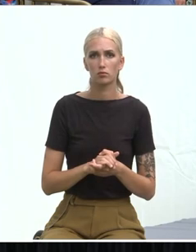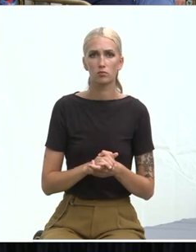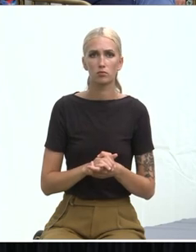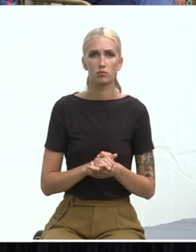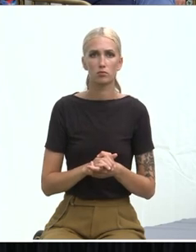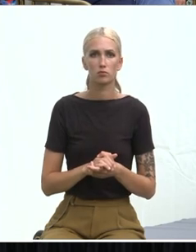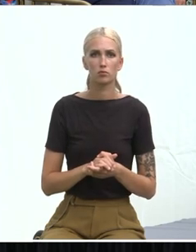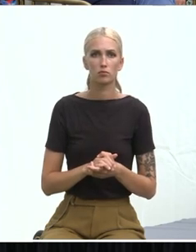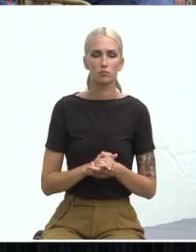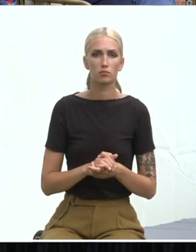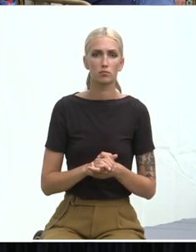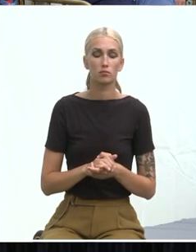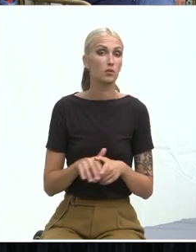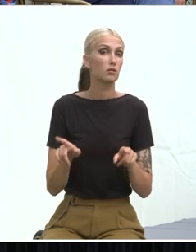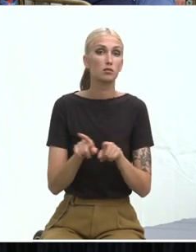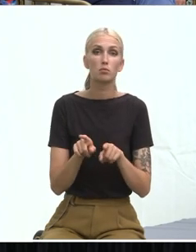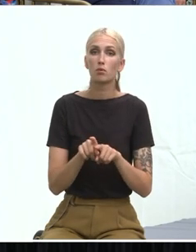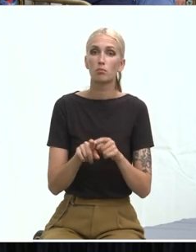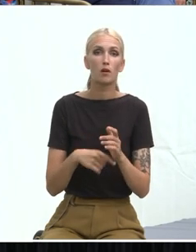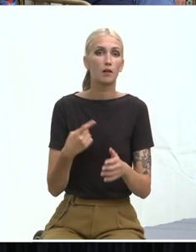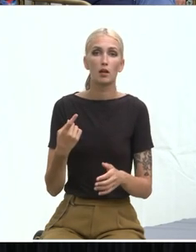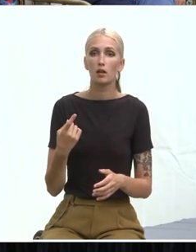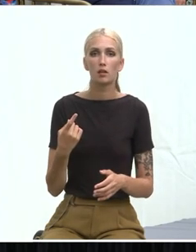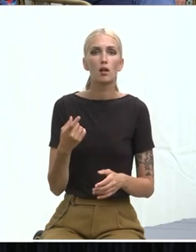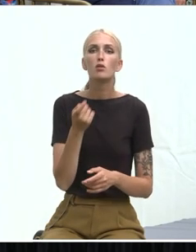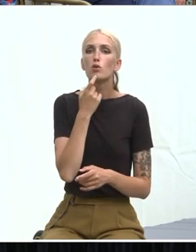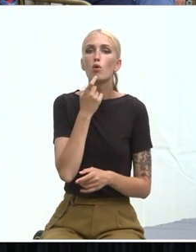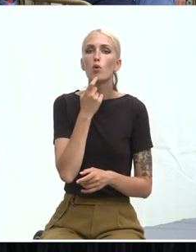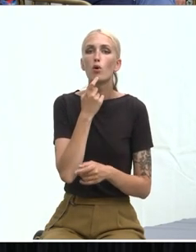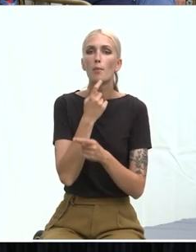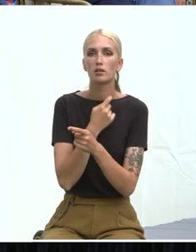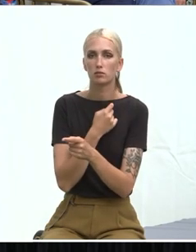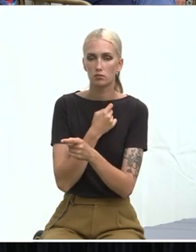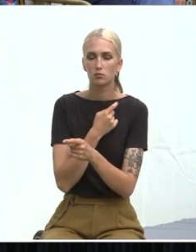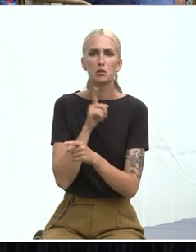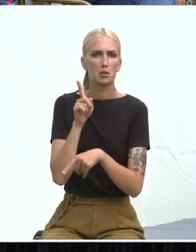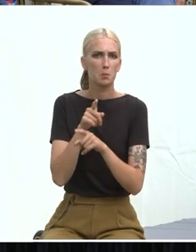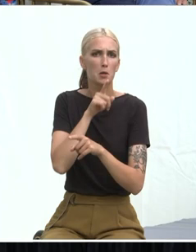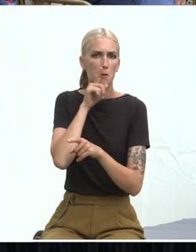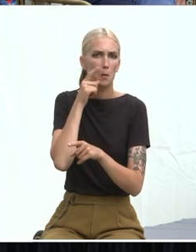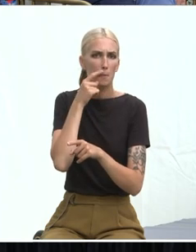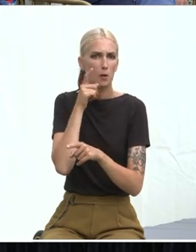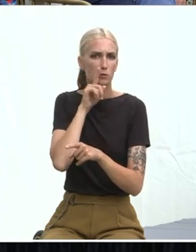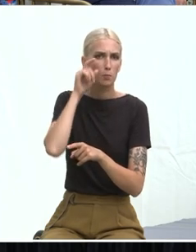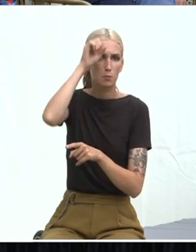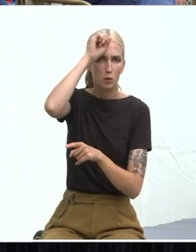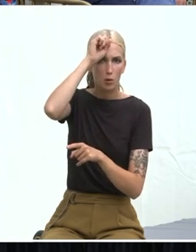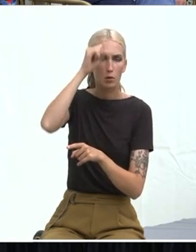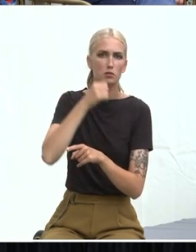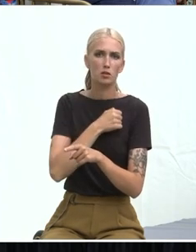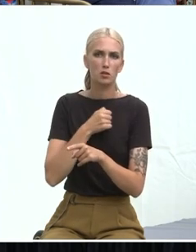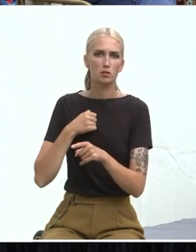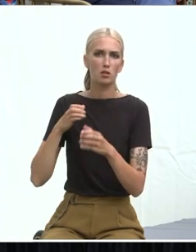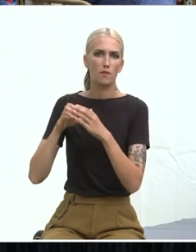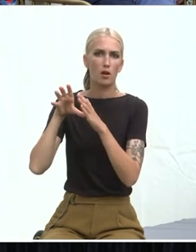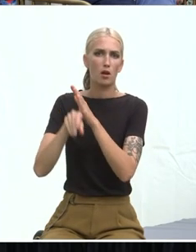And the same goes for, in Finland, they are young guys and girls who are in the army. So they